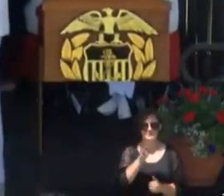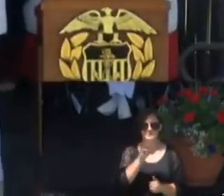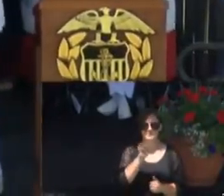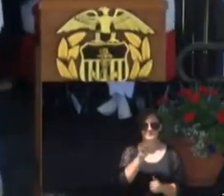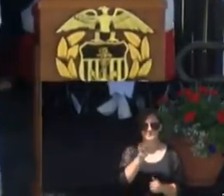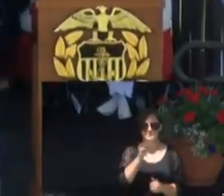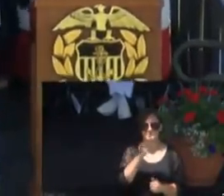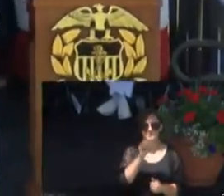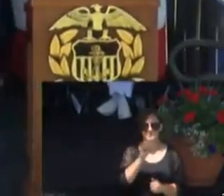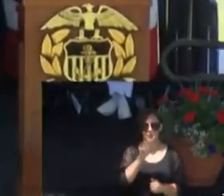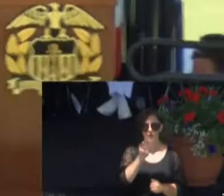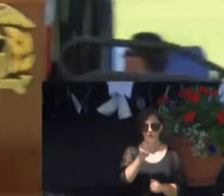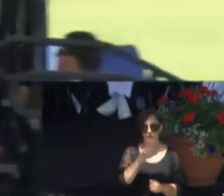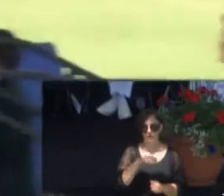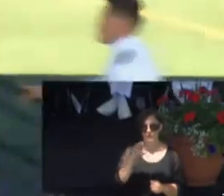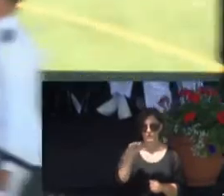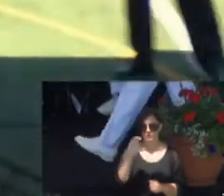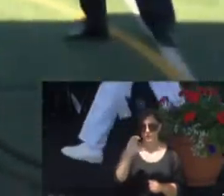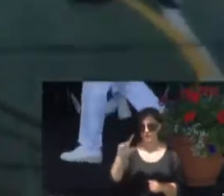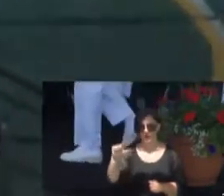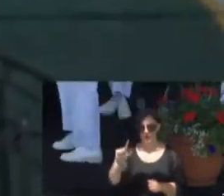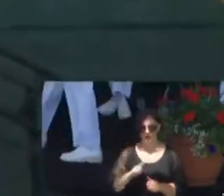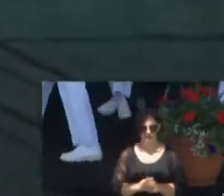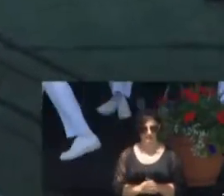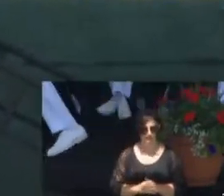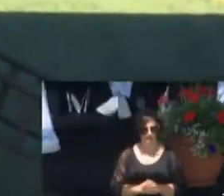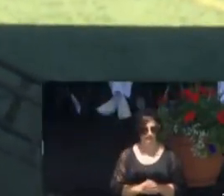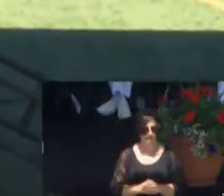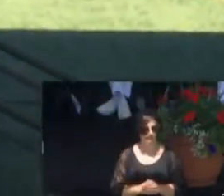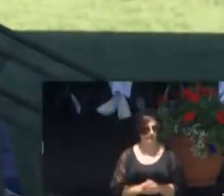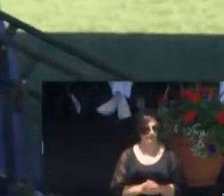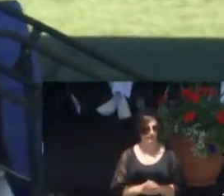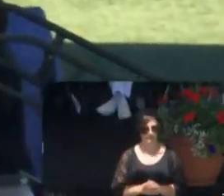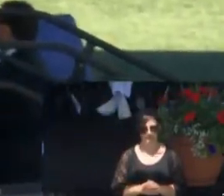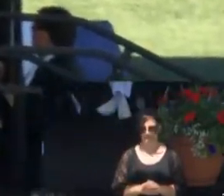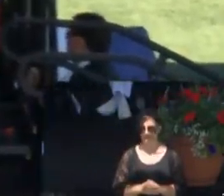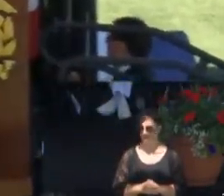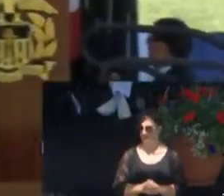Matthew Nicholas Amascado, summa cum laude.